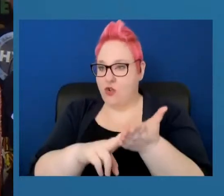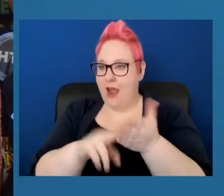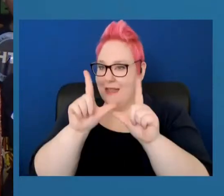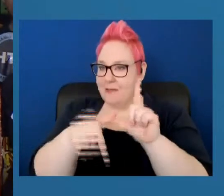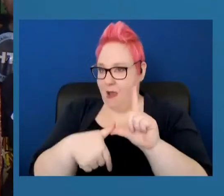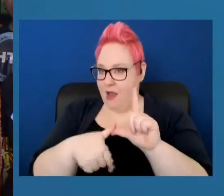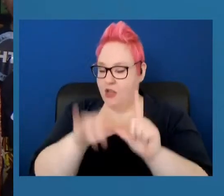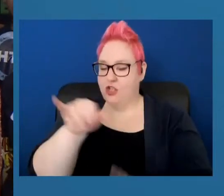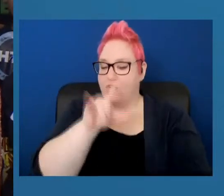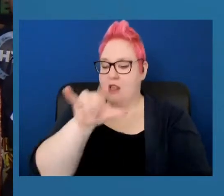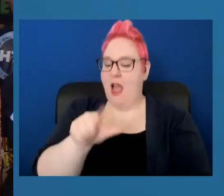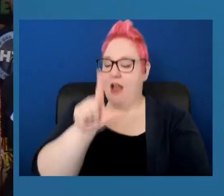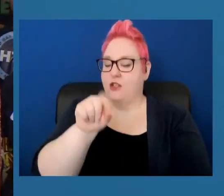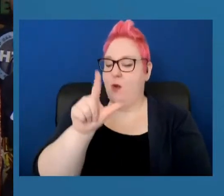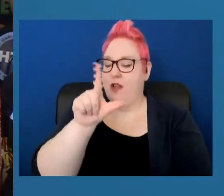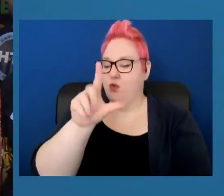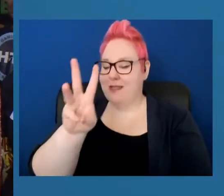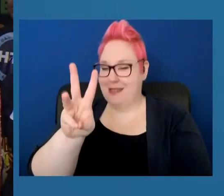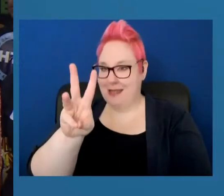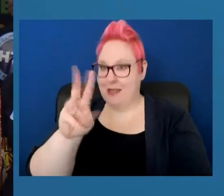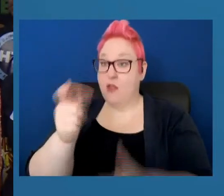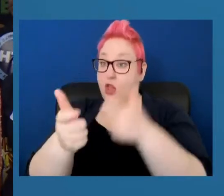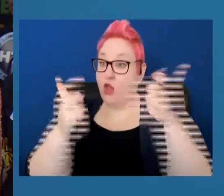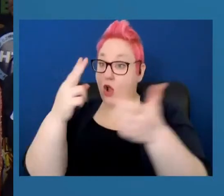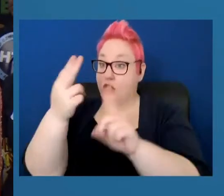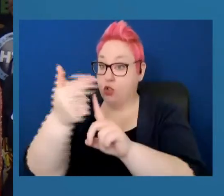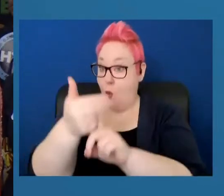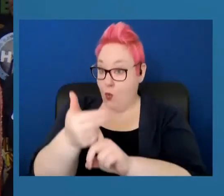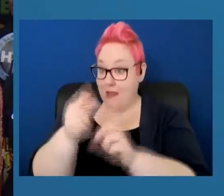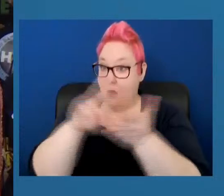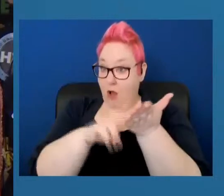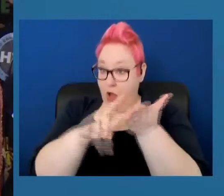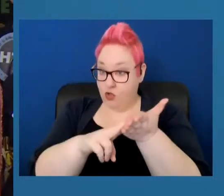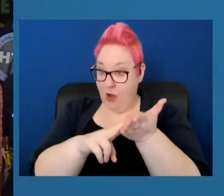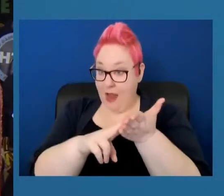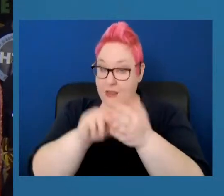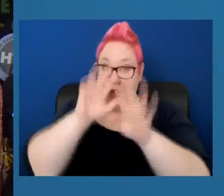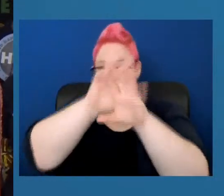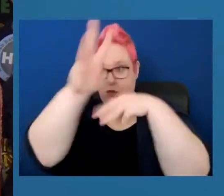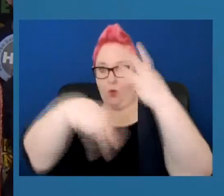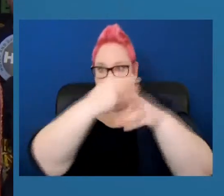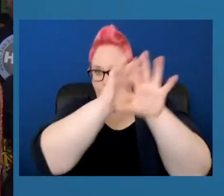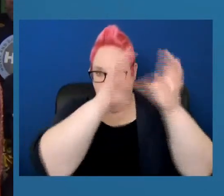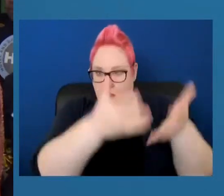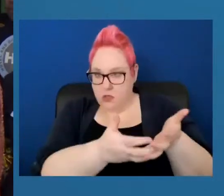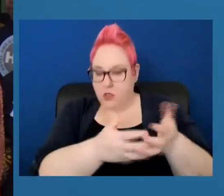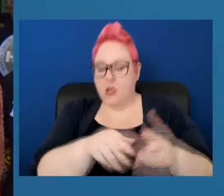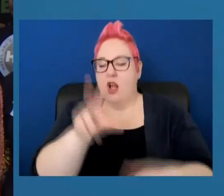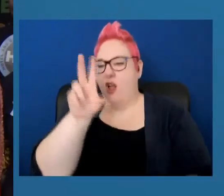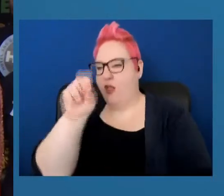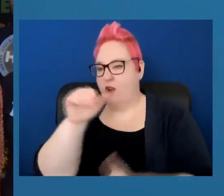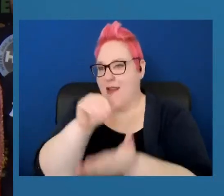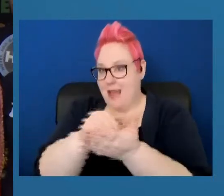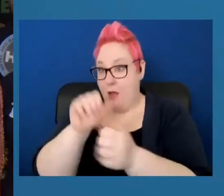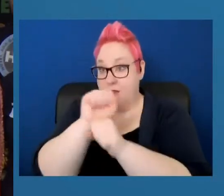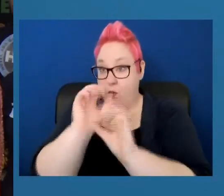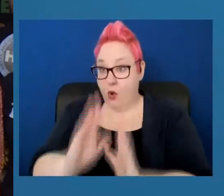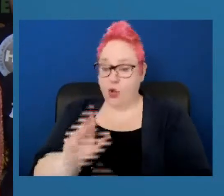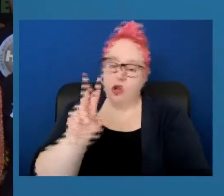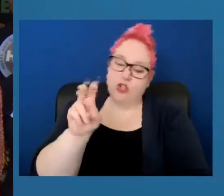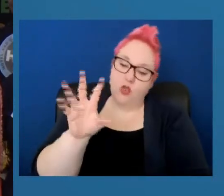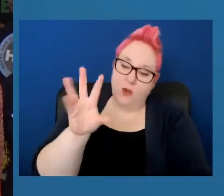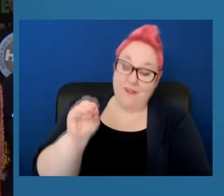2026, the largest hotel contract in the world, covering almost 30,000 workers in more than 250